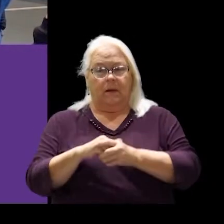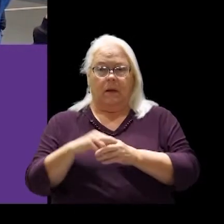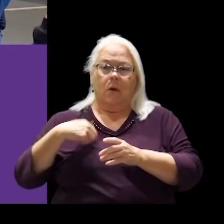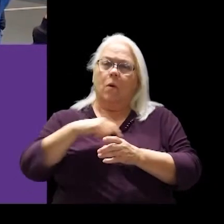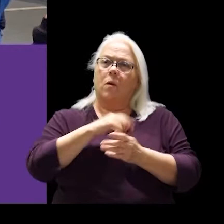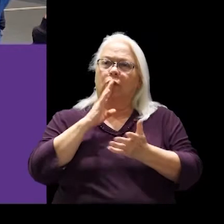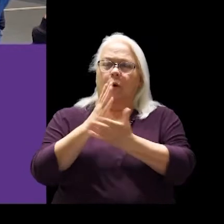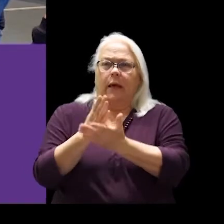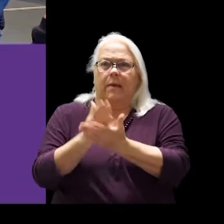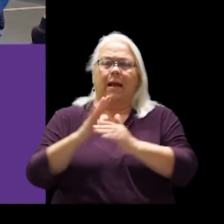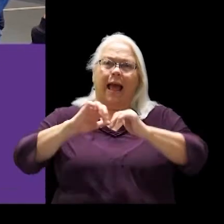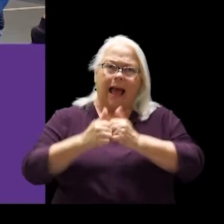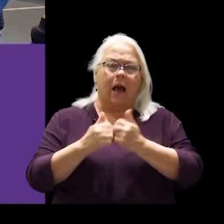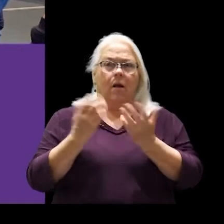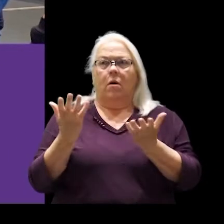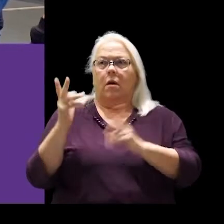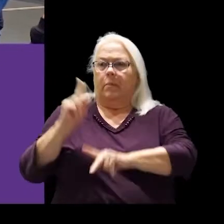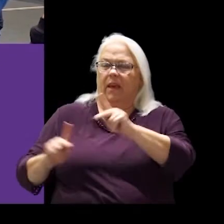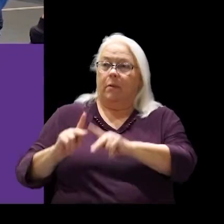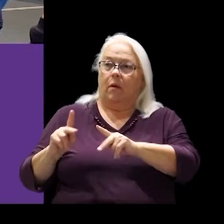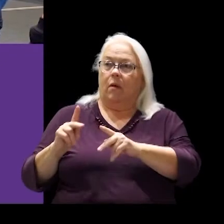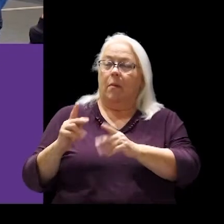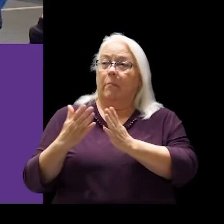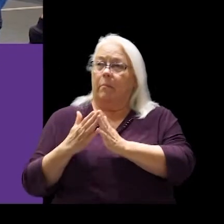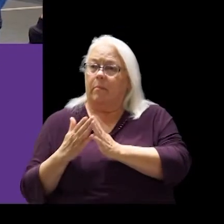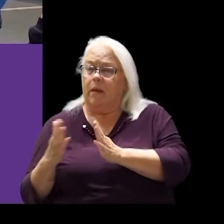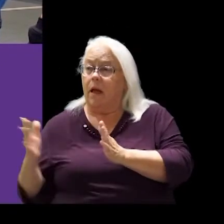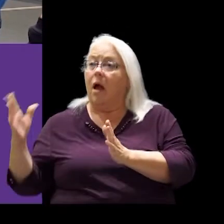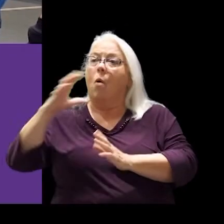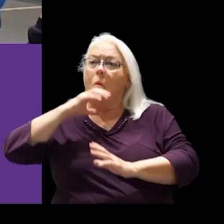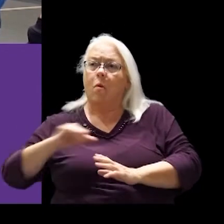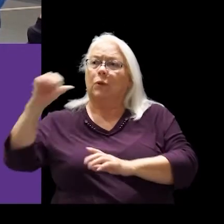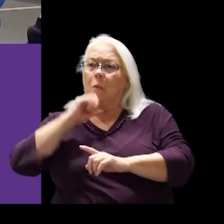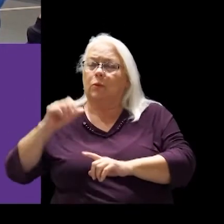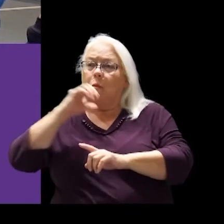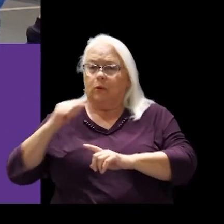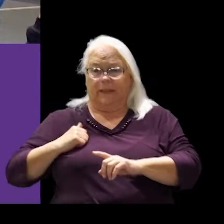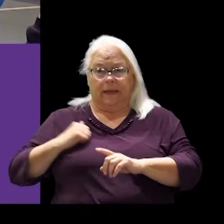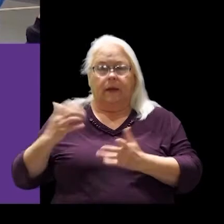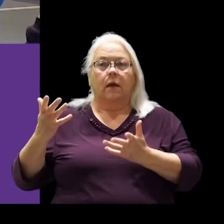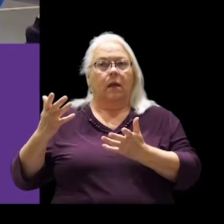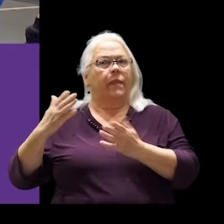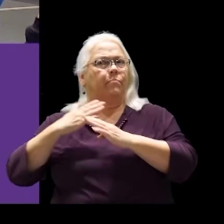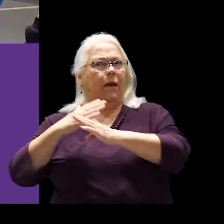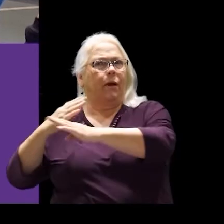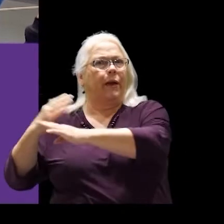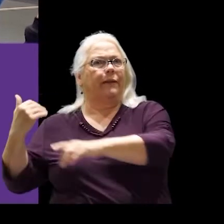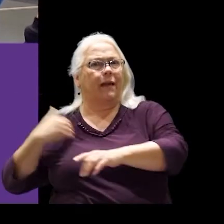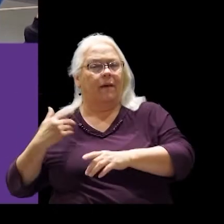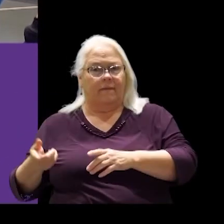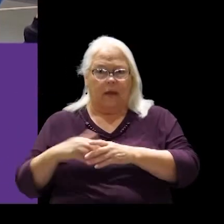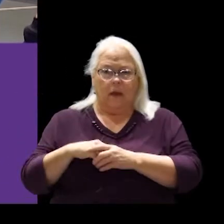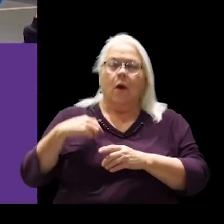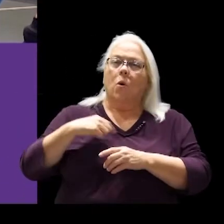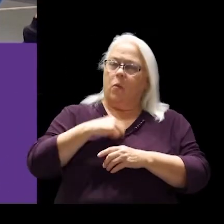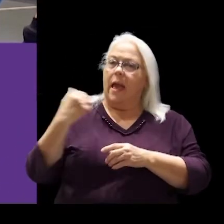In addition, as our nation ages, artists will speak to the reality of how more and more people are experiencing barriers to